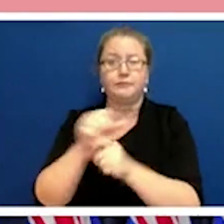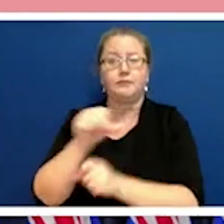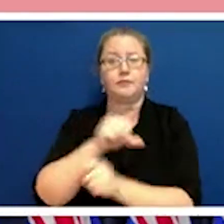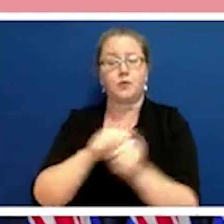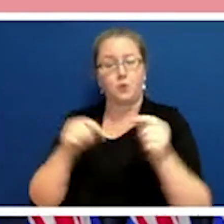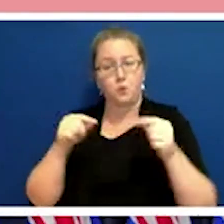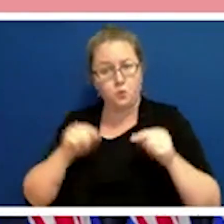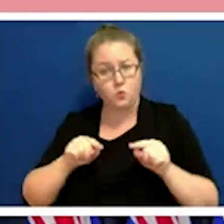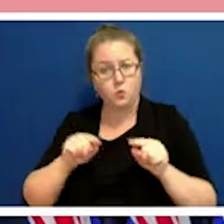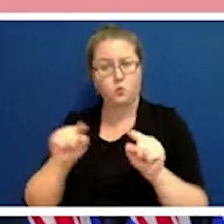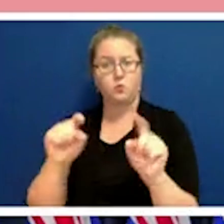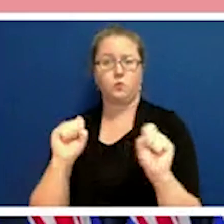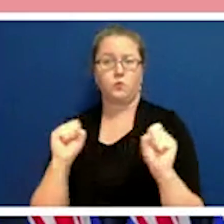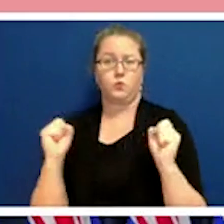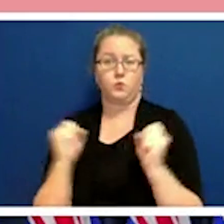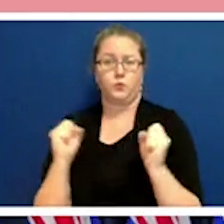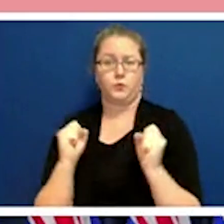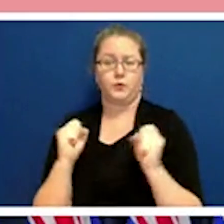this winter.